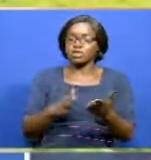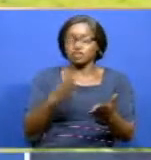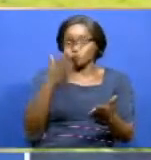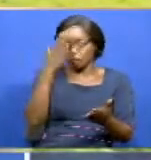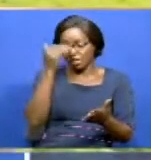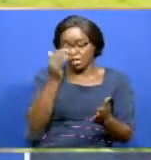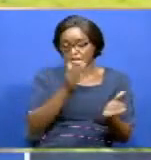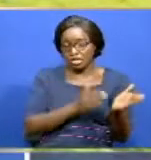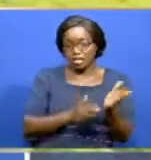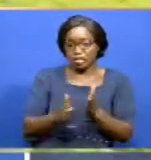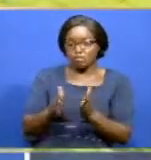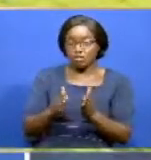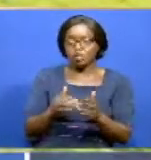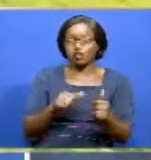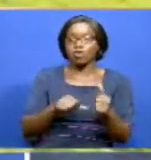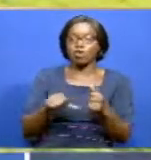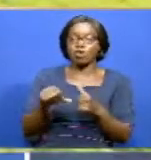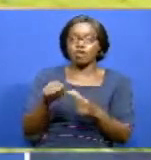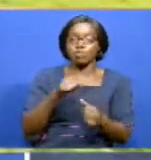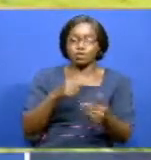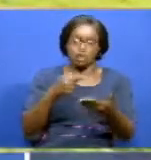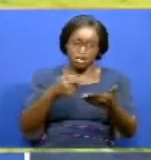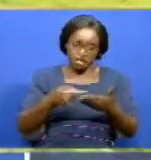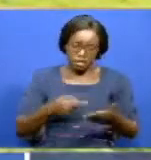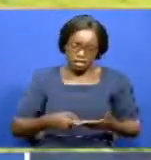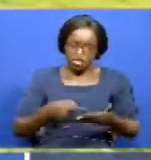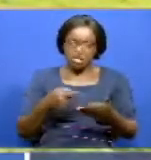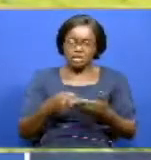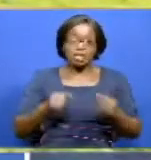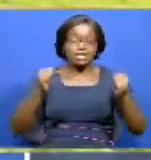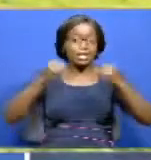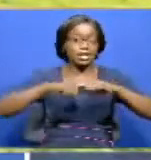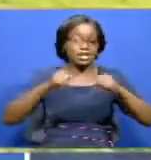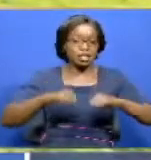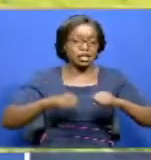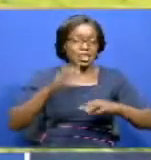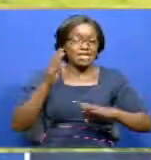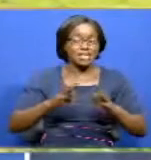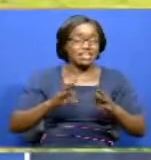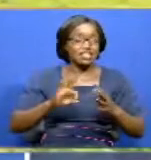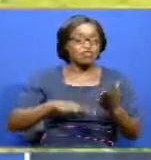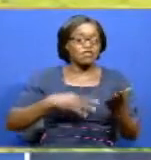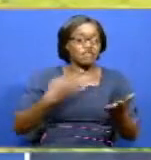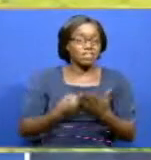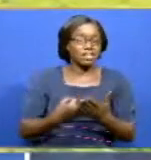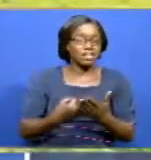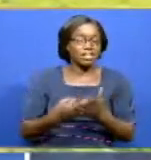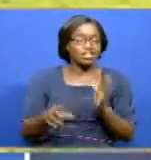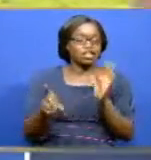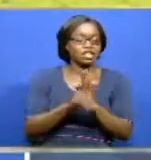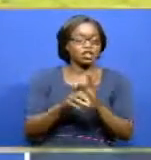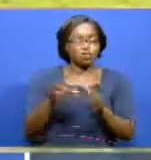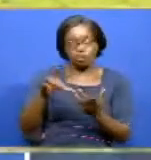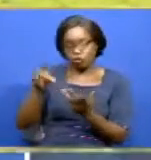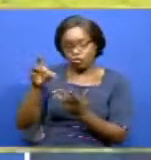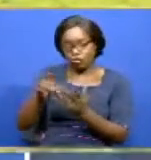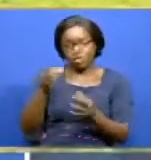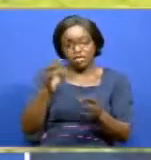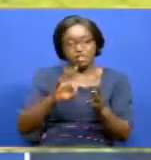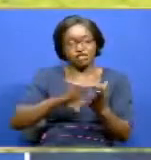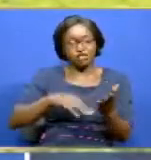arrangement is all about. To negotiate and discuss. If it doesn't, we have the legal option. If it doesn't, we have a strike